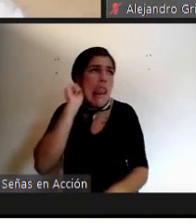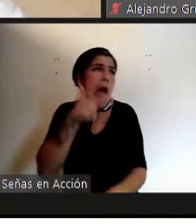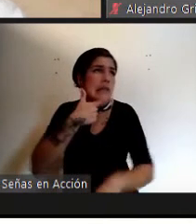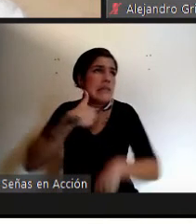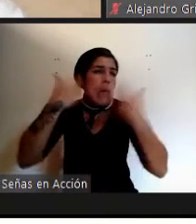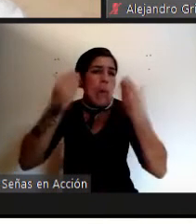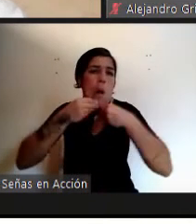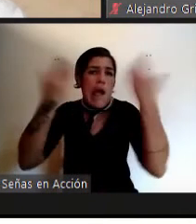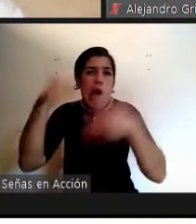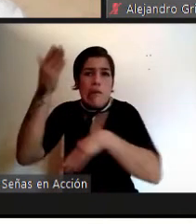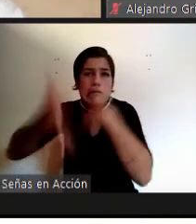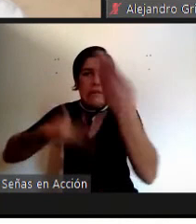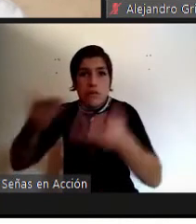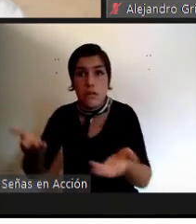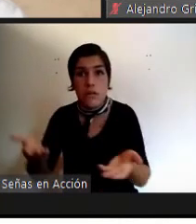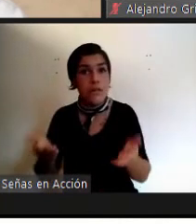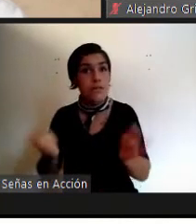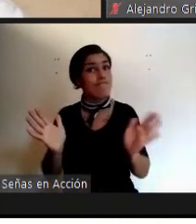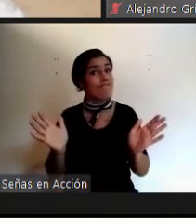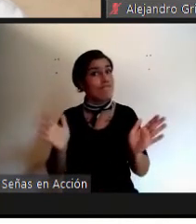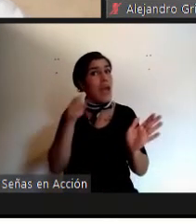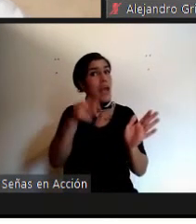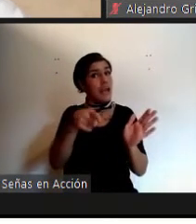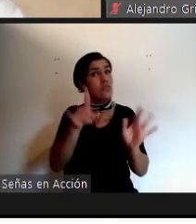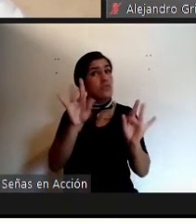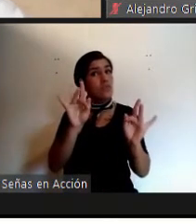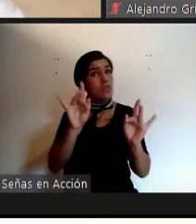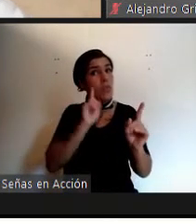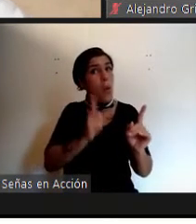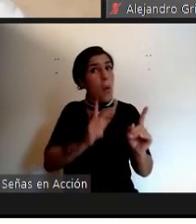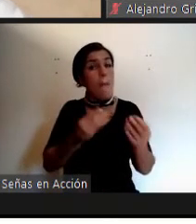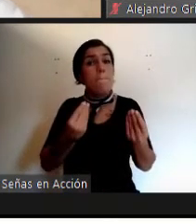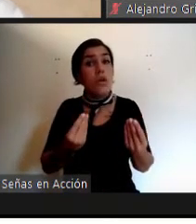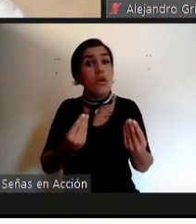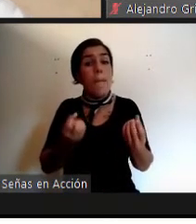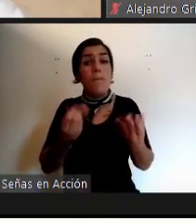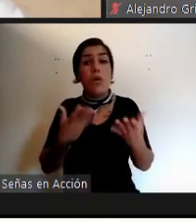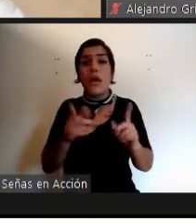element that, not in the field of all museums, but